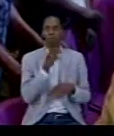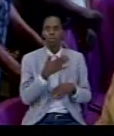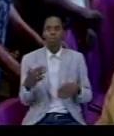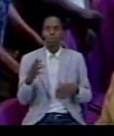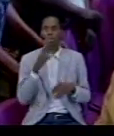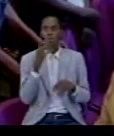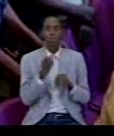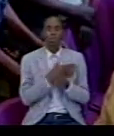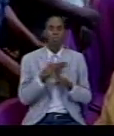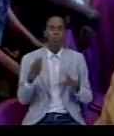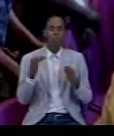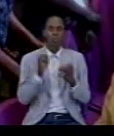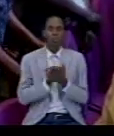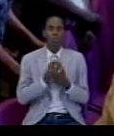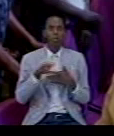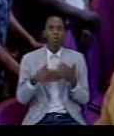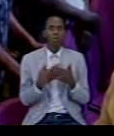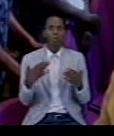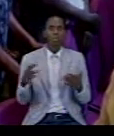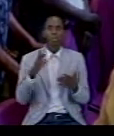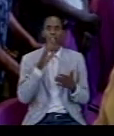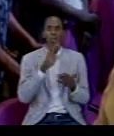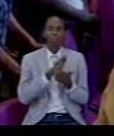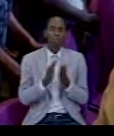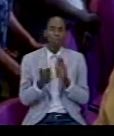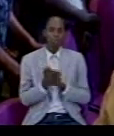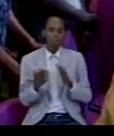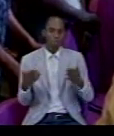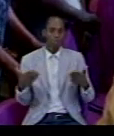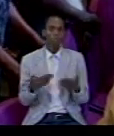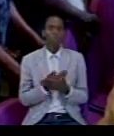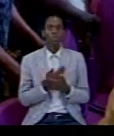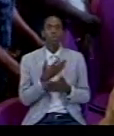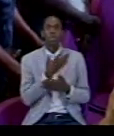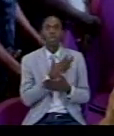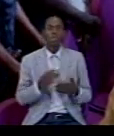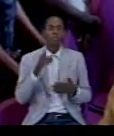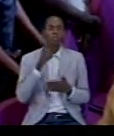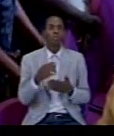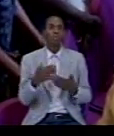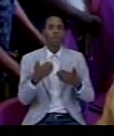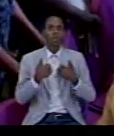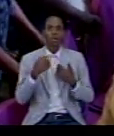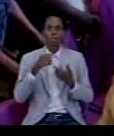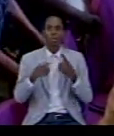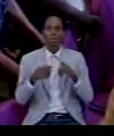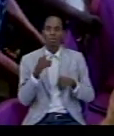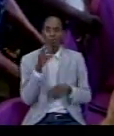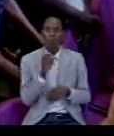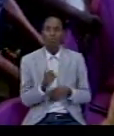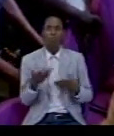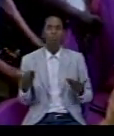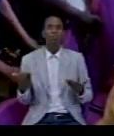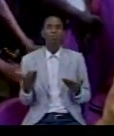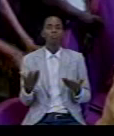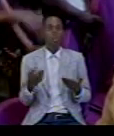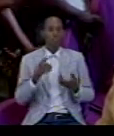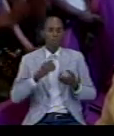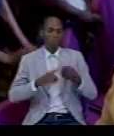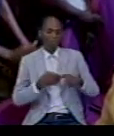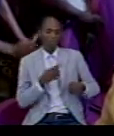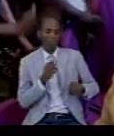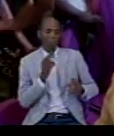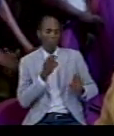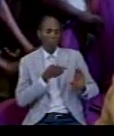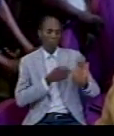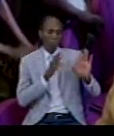all things have become new. And if you have friends, prayer partners, let